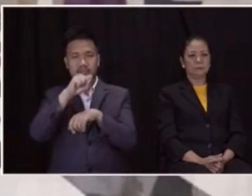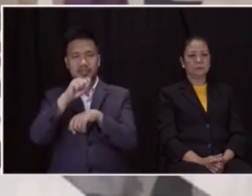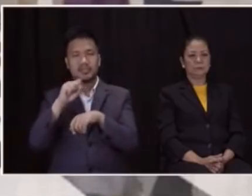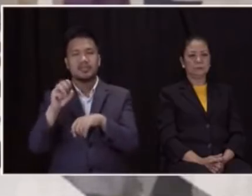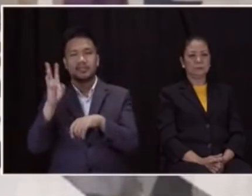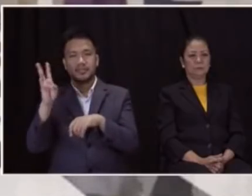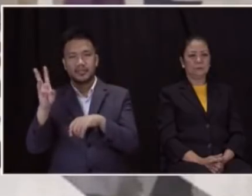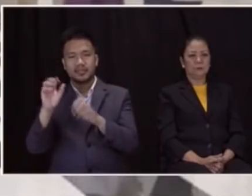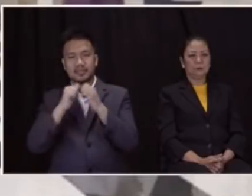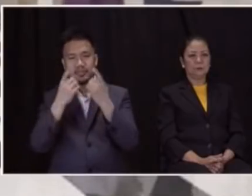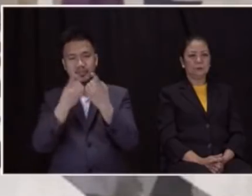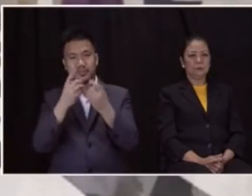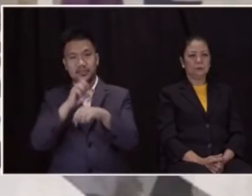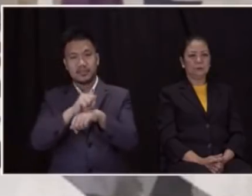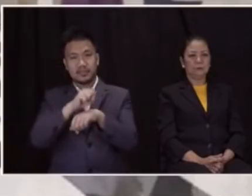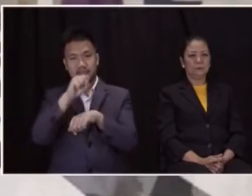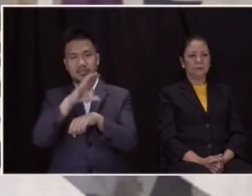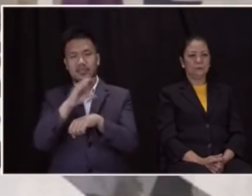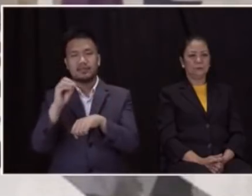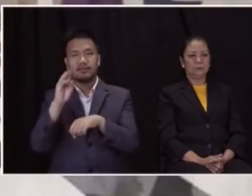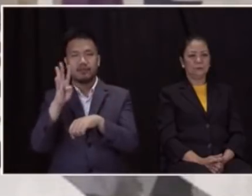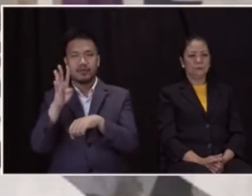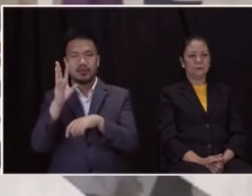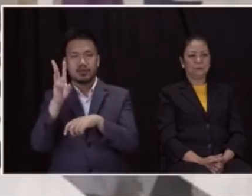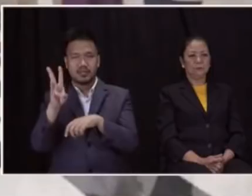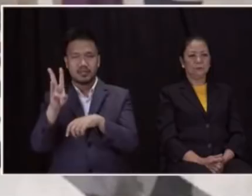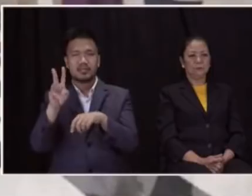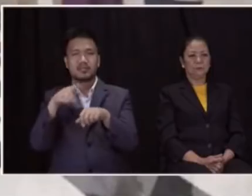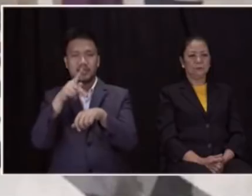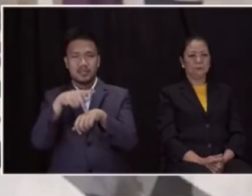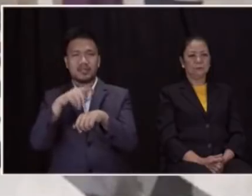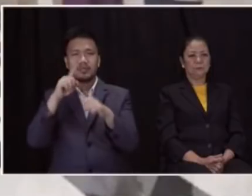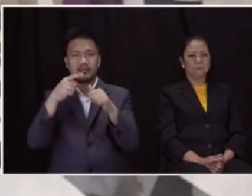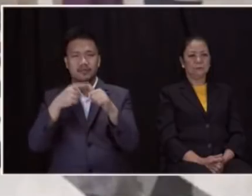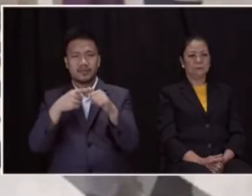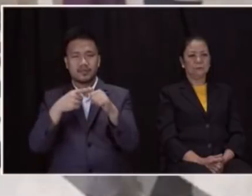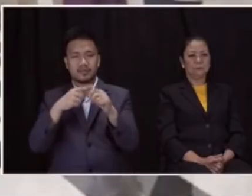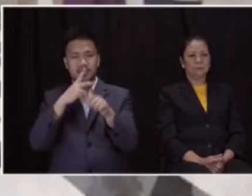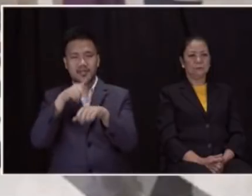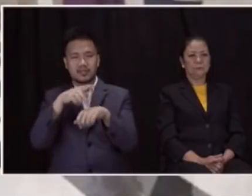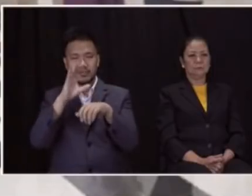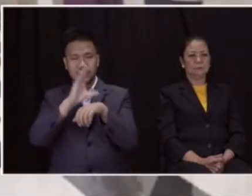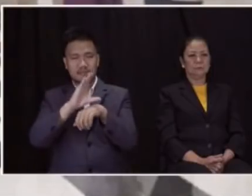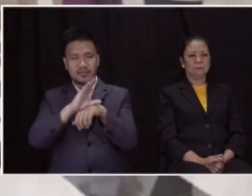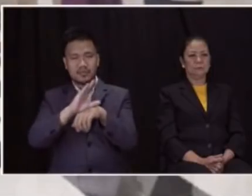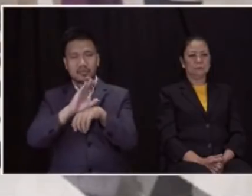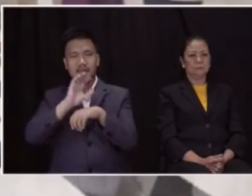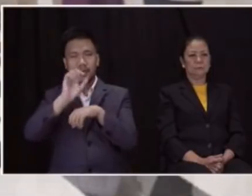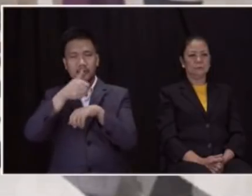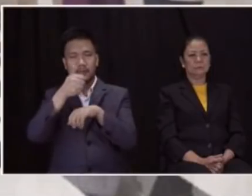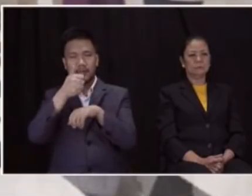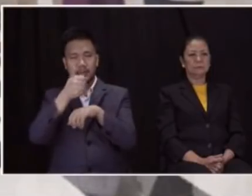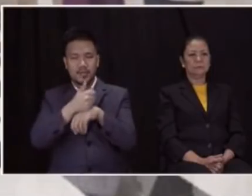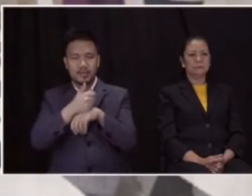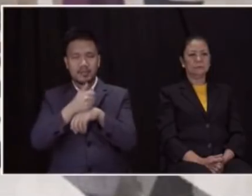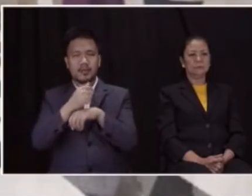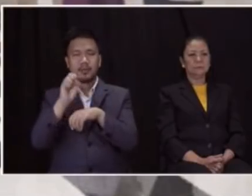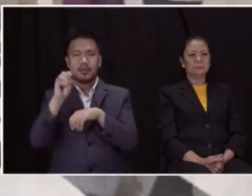archdiocesan shrines, and 46 parishes. The first parochial church was built in